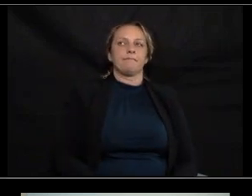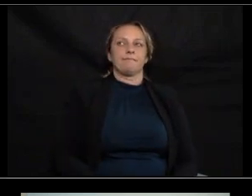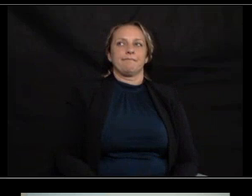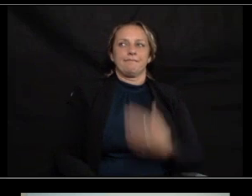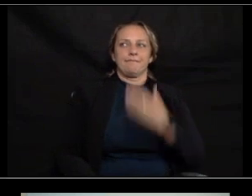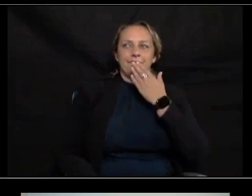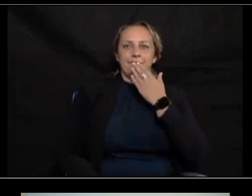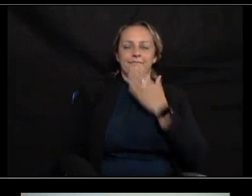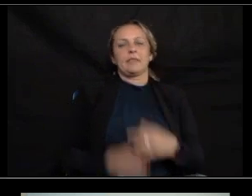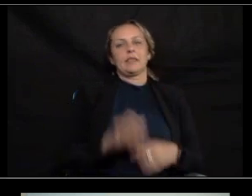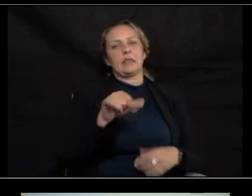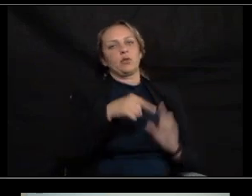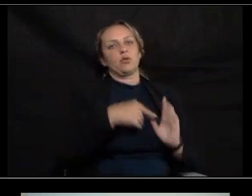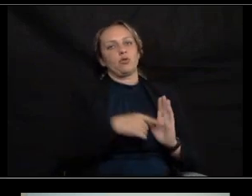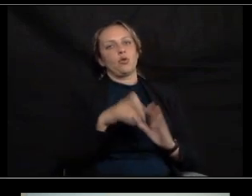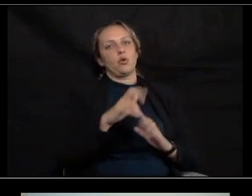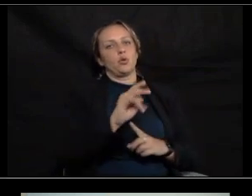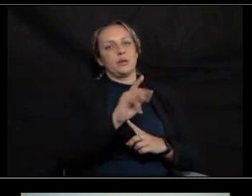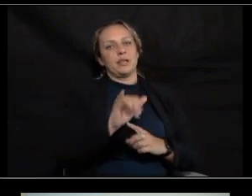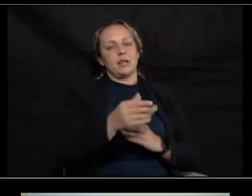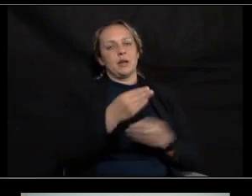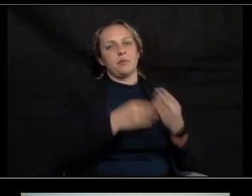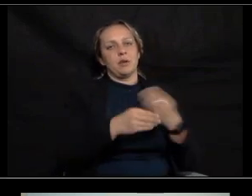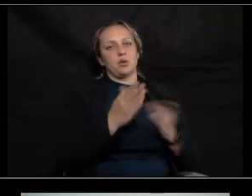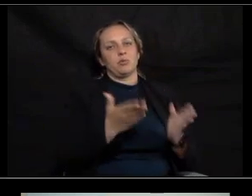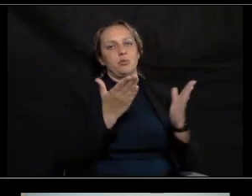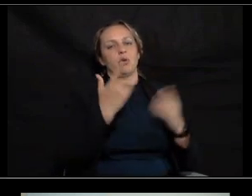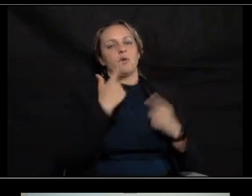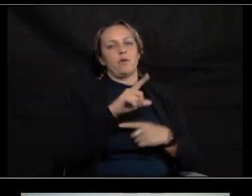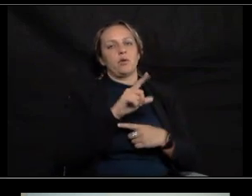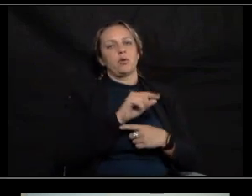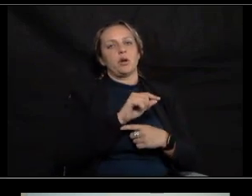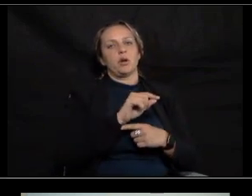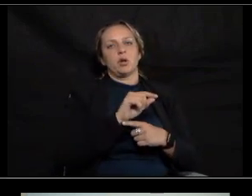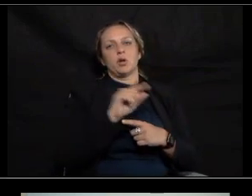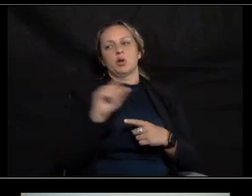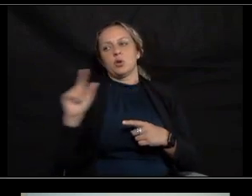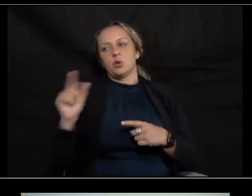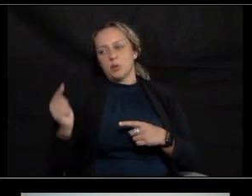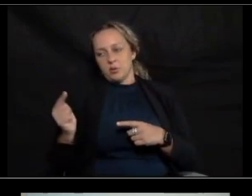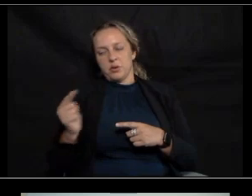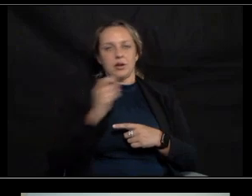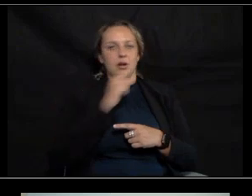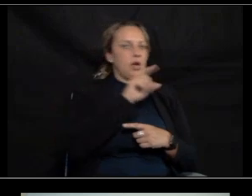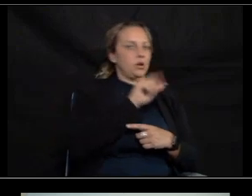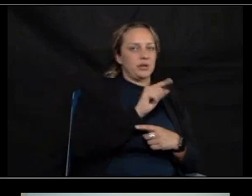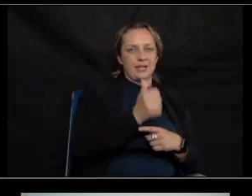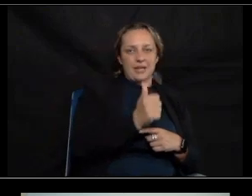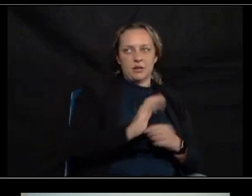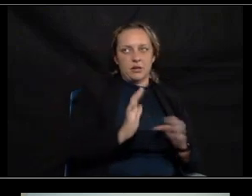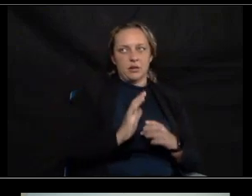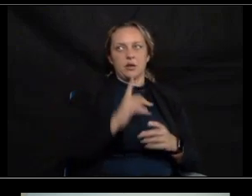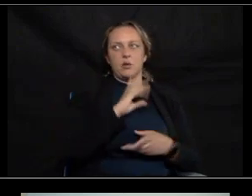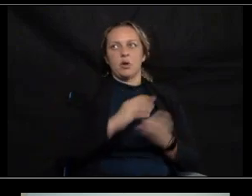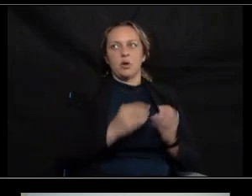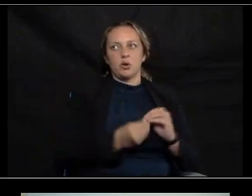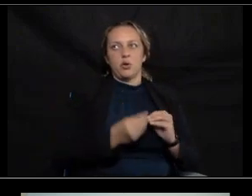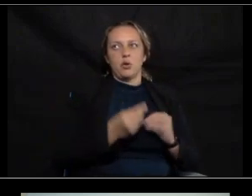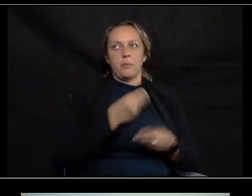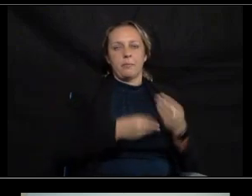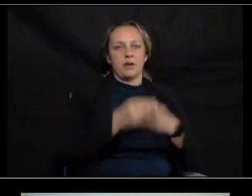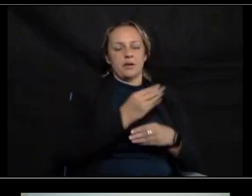This shows the utility budget proposed for 2021, not 2010, with a total budget